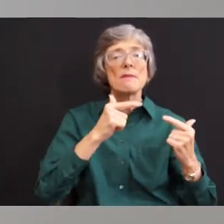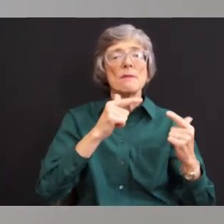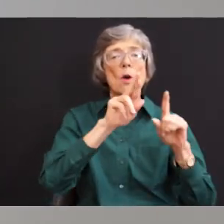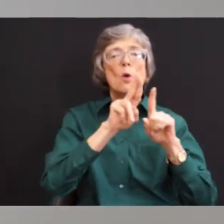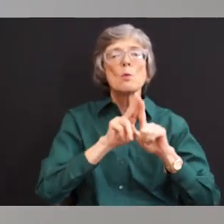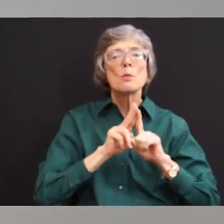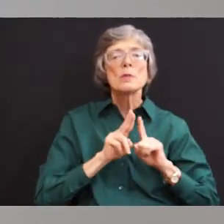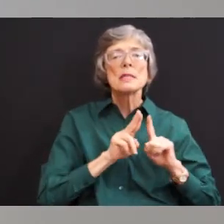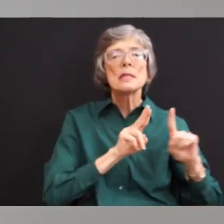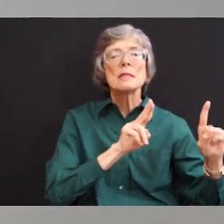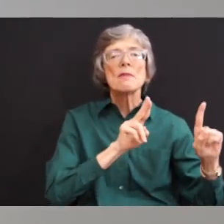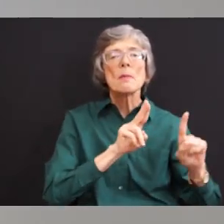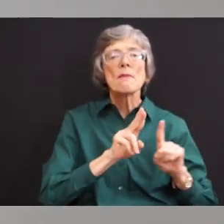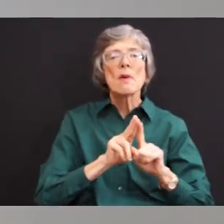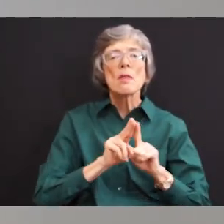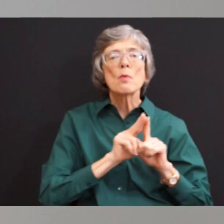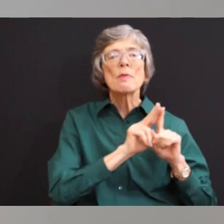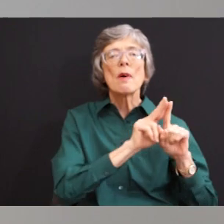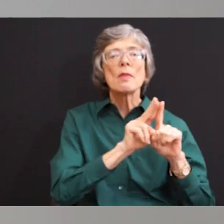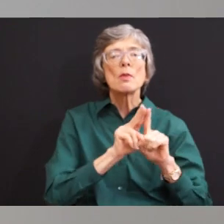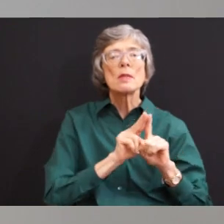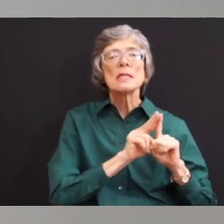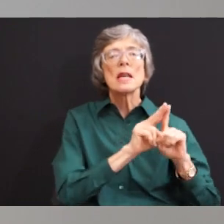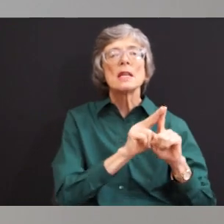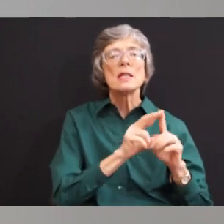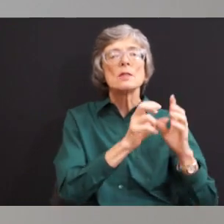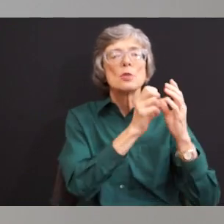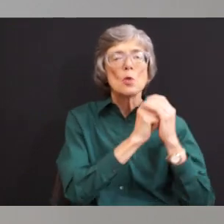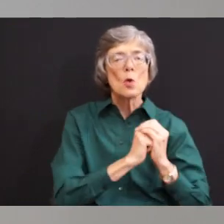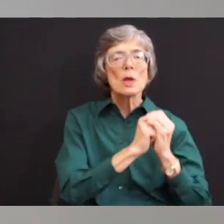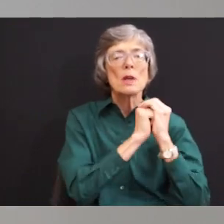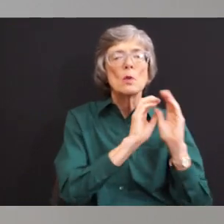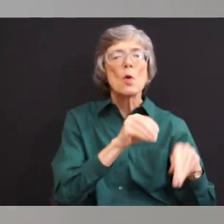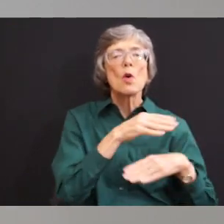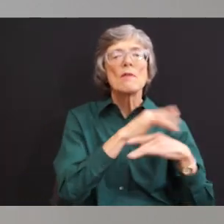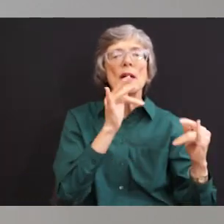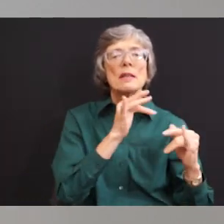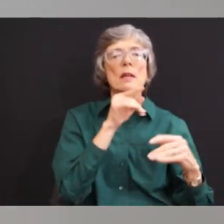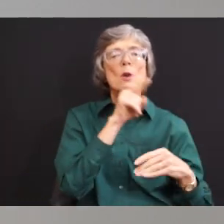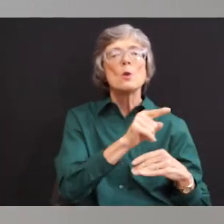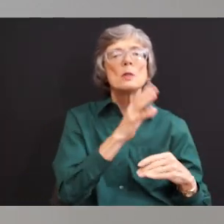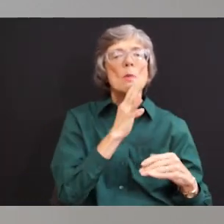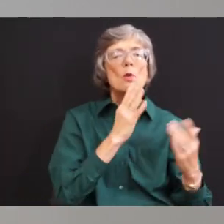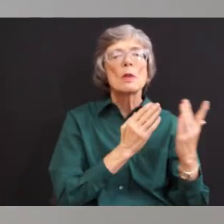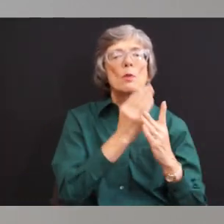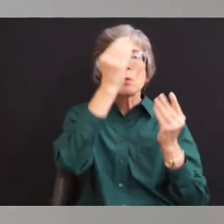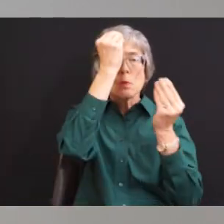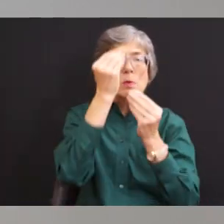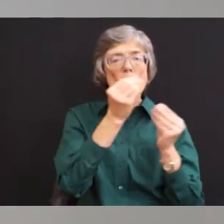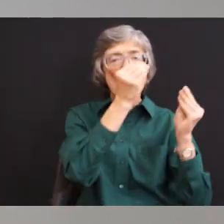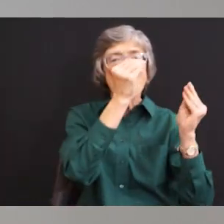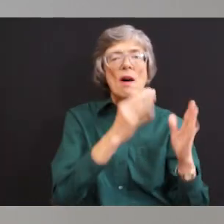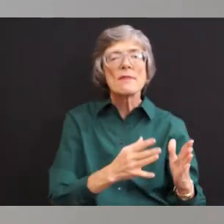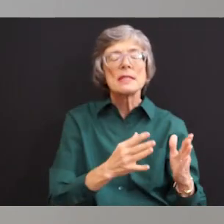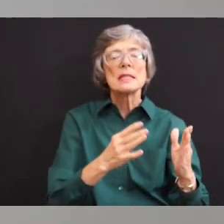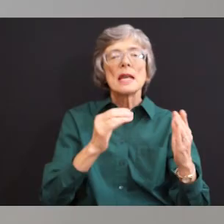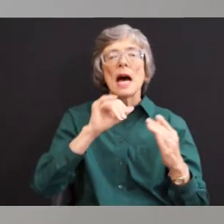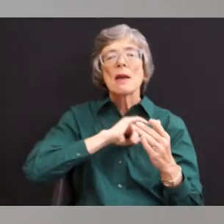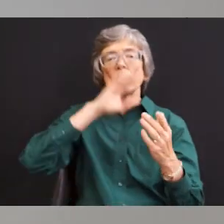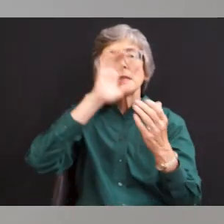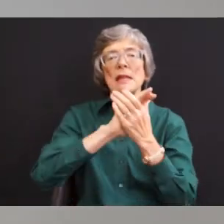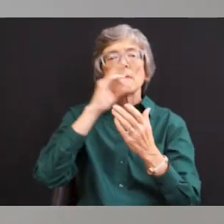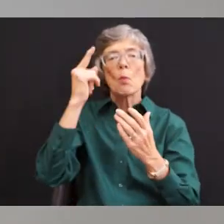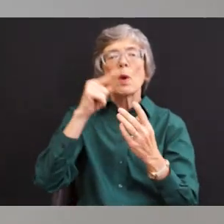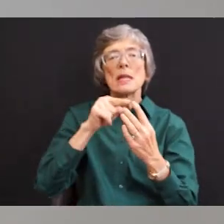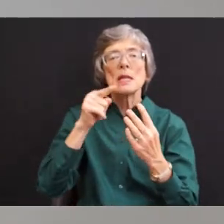from the Father and the Son, who with the Father and the Son is adored and glorified, who has spoken through the prophets. I believe in one